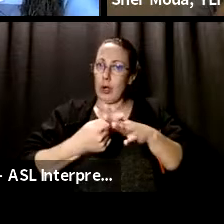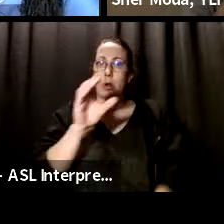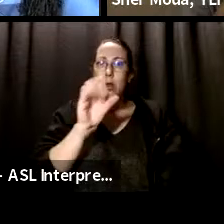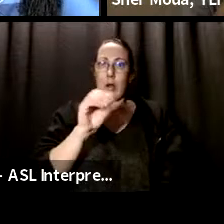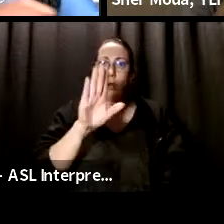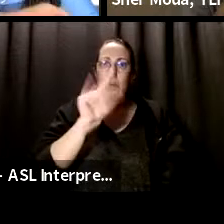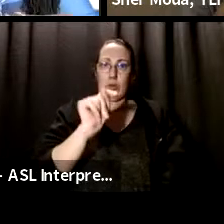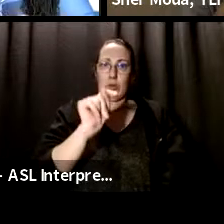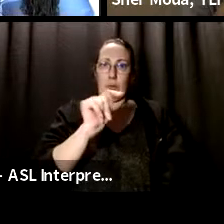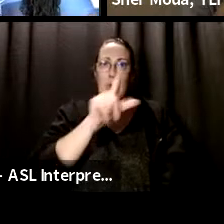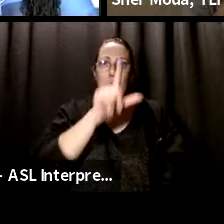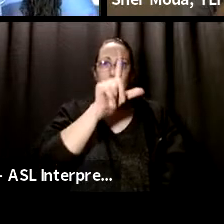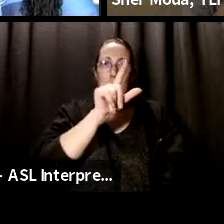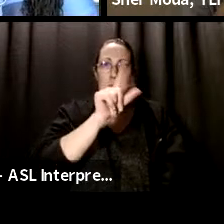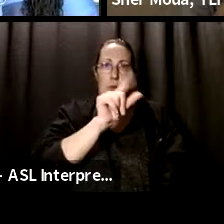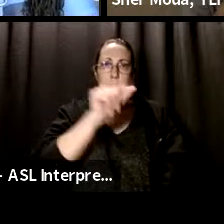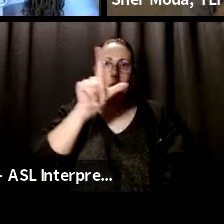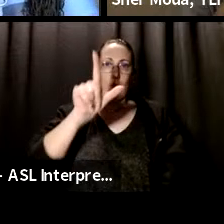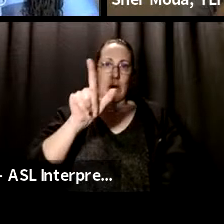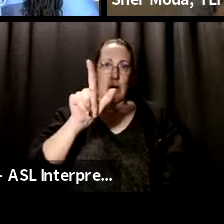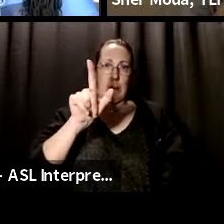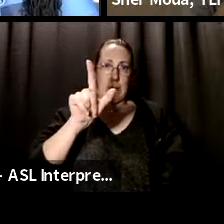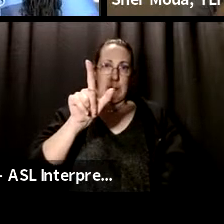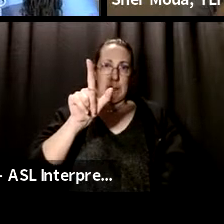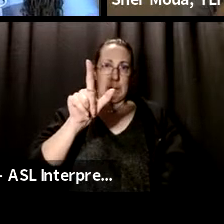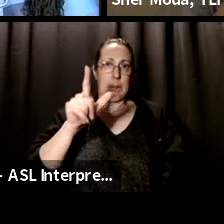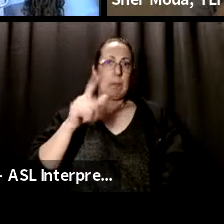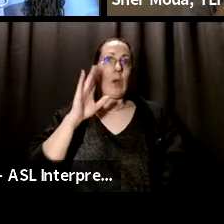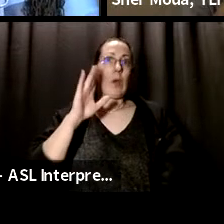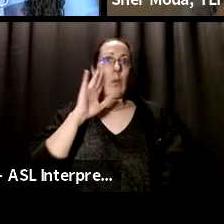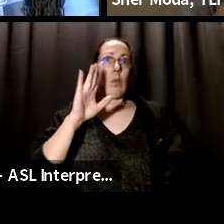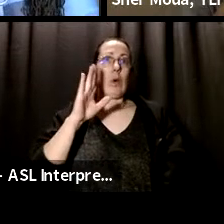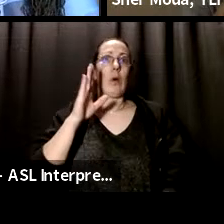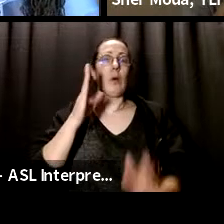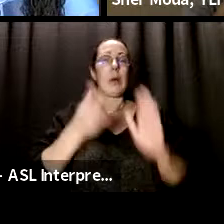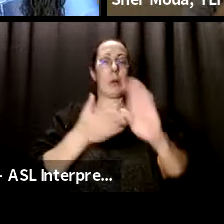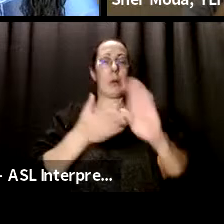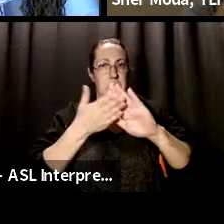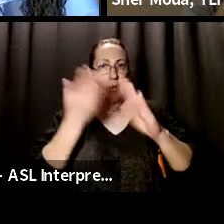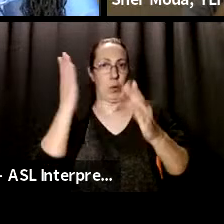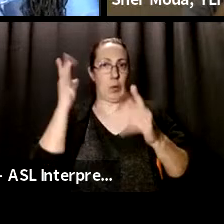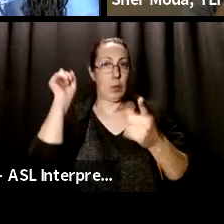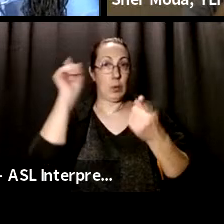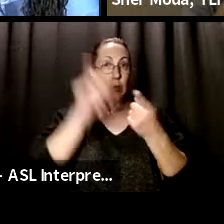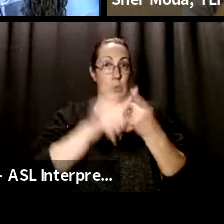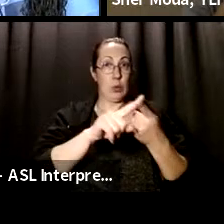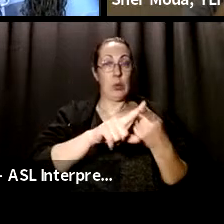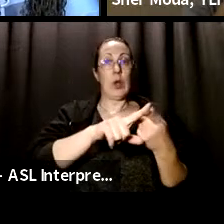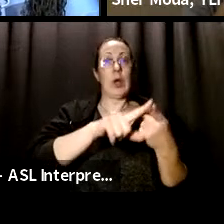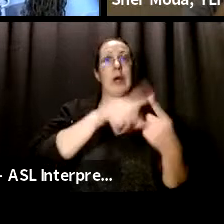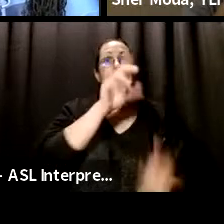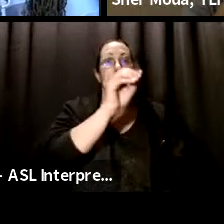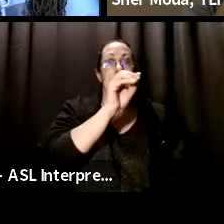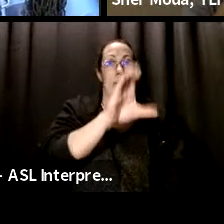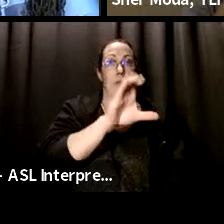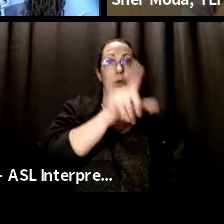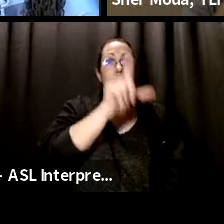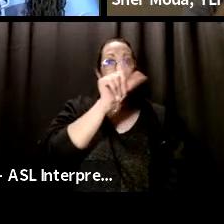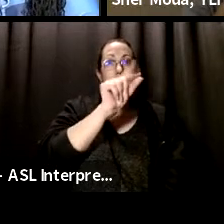of 2021, and that will run through December of 2023.